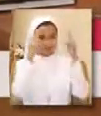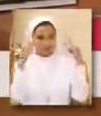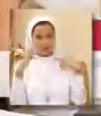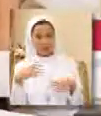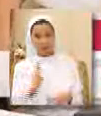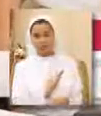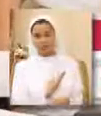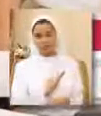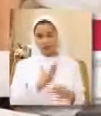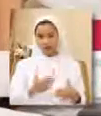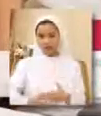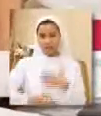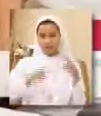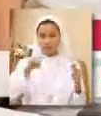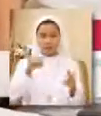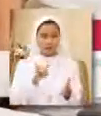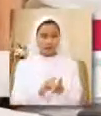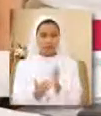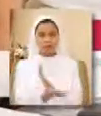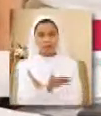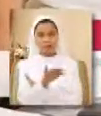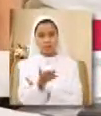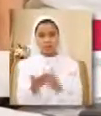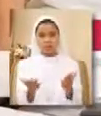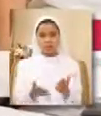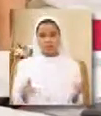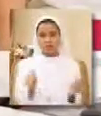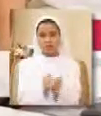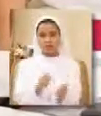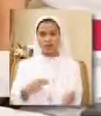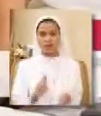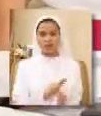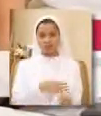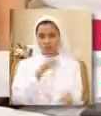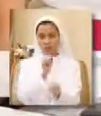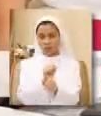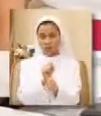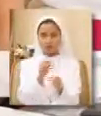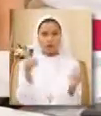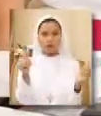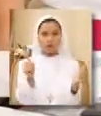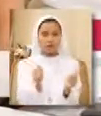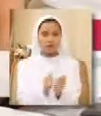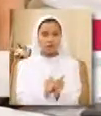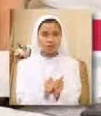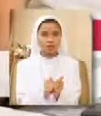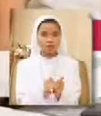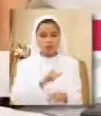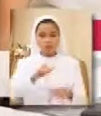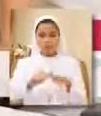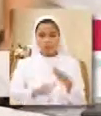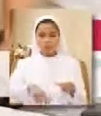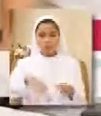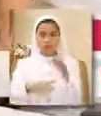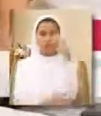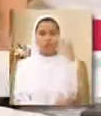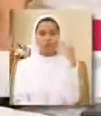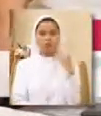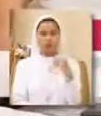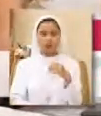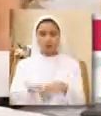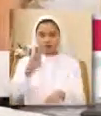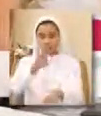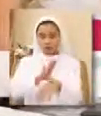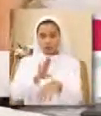have you here. Yeah, and most especially, we're so glad that you're really working among the poor. You know, the church in history